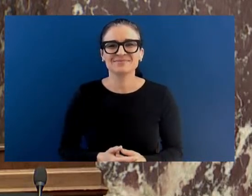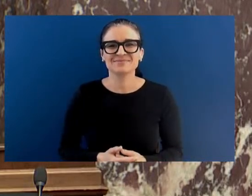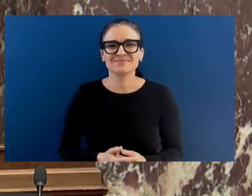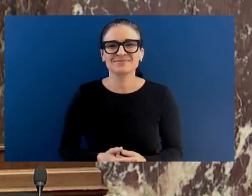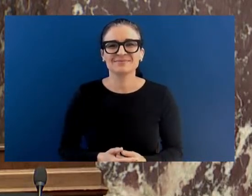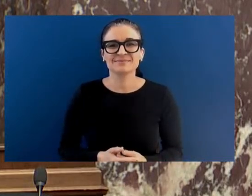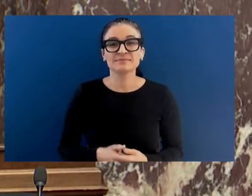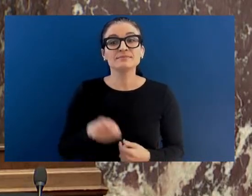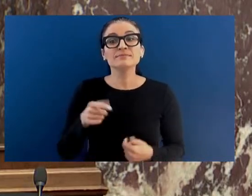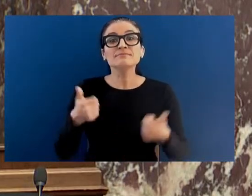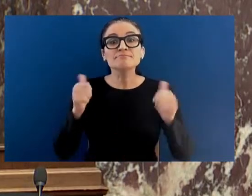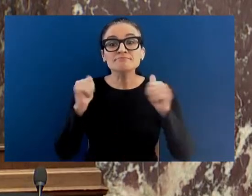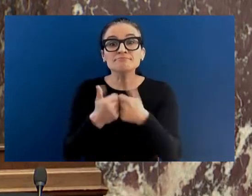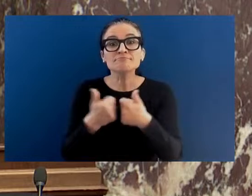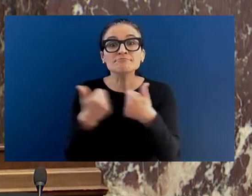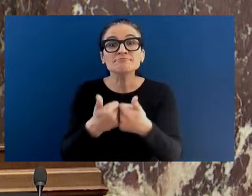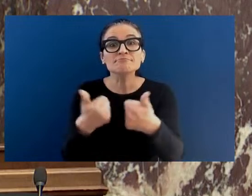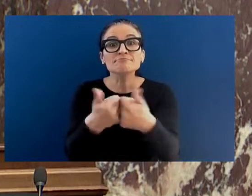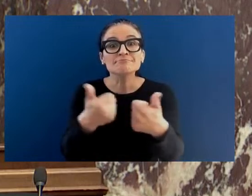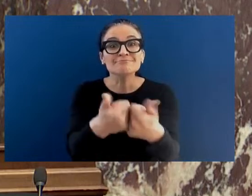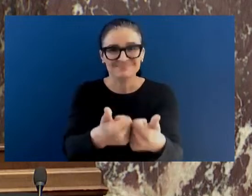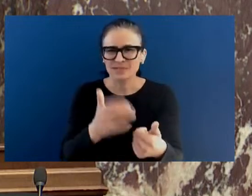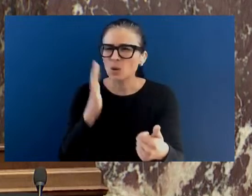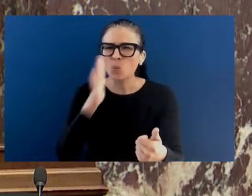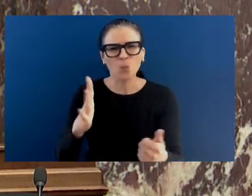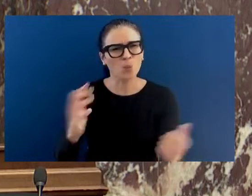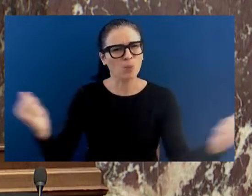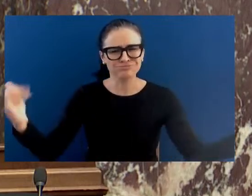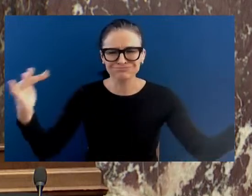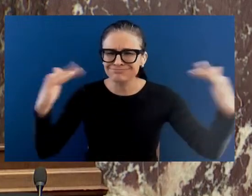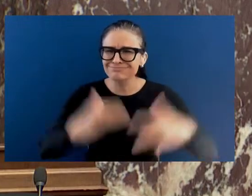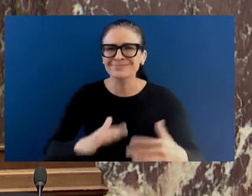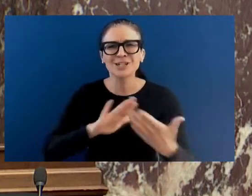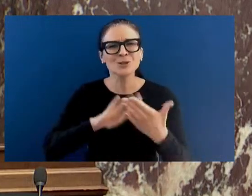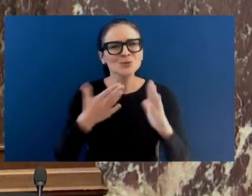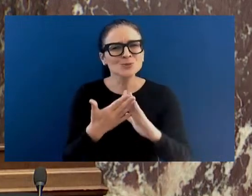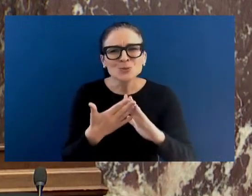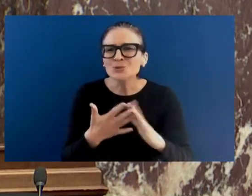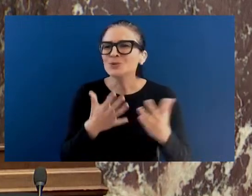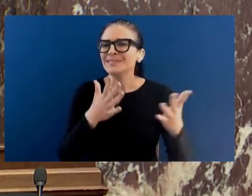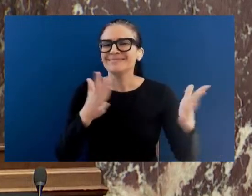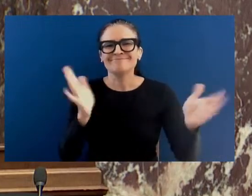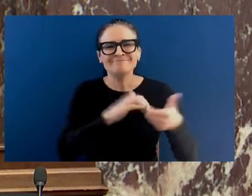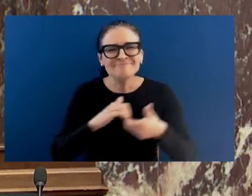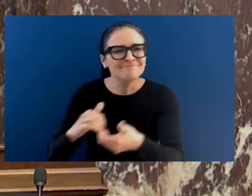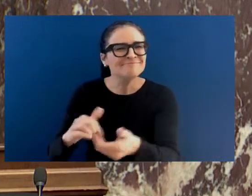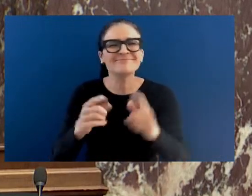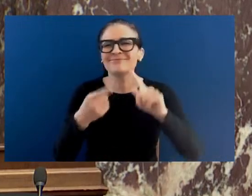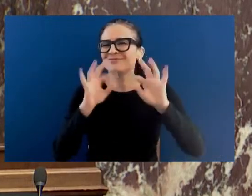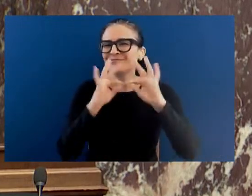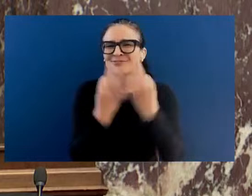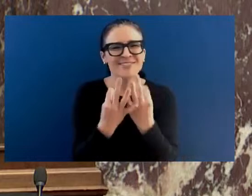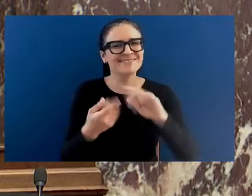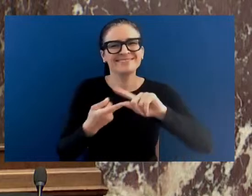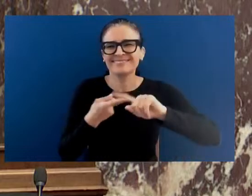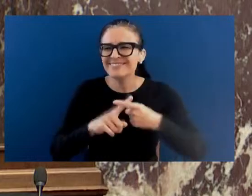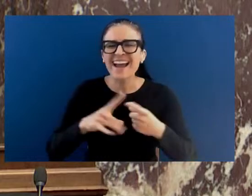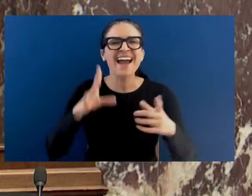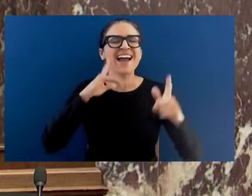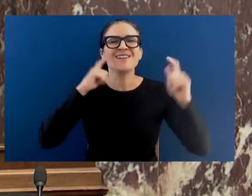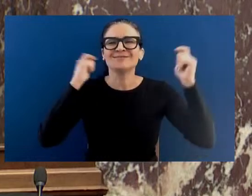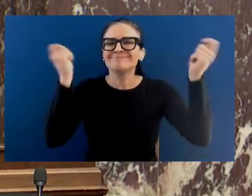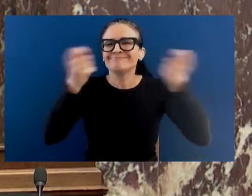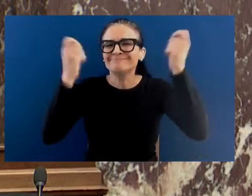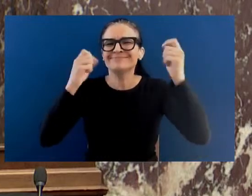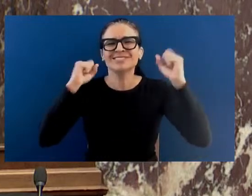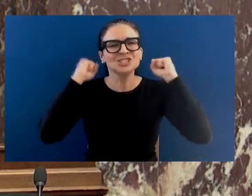place where families and friends can gather together to cheer, celebrate, and share the love of the game, just as they